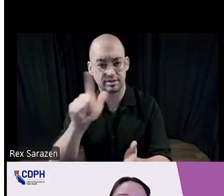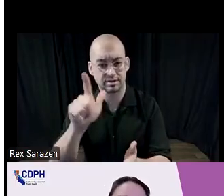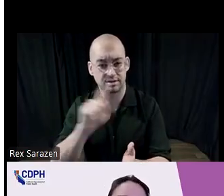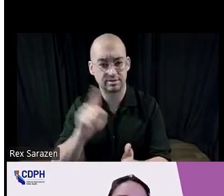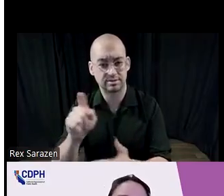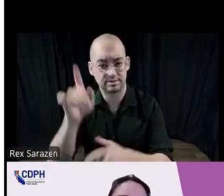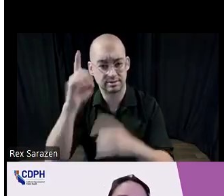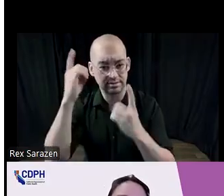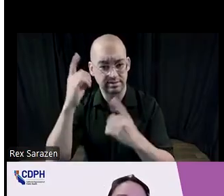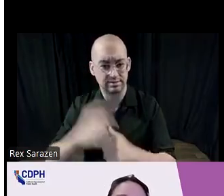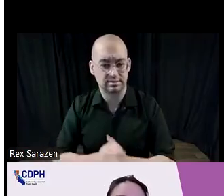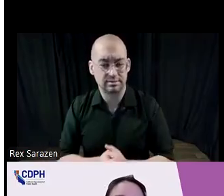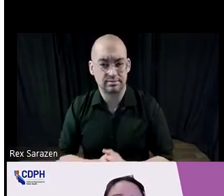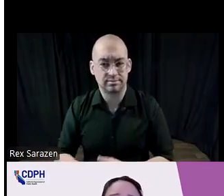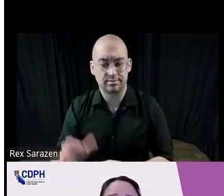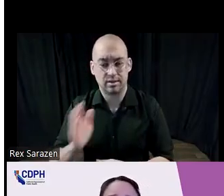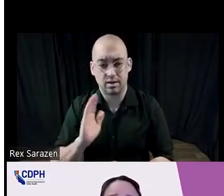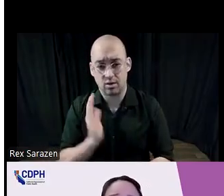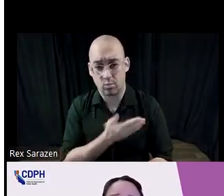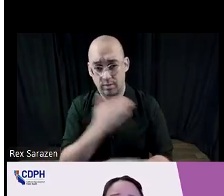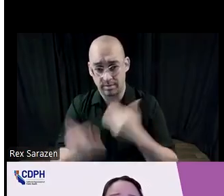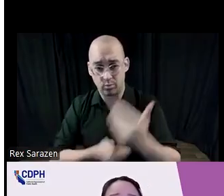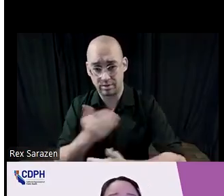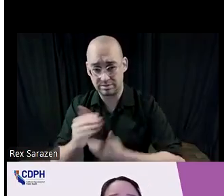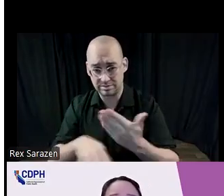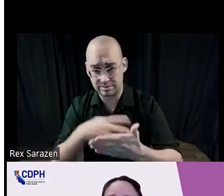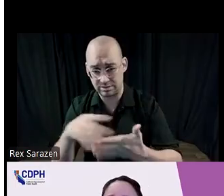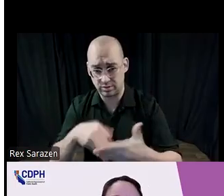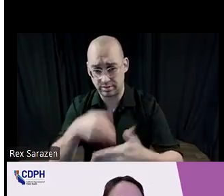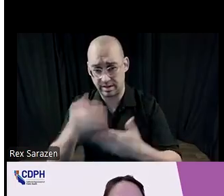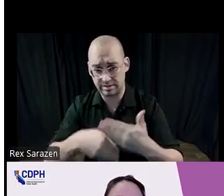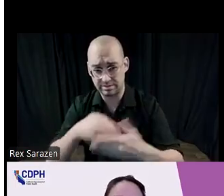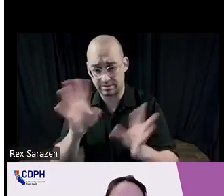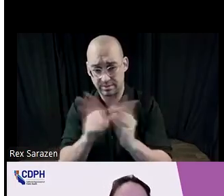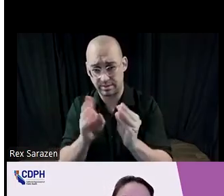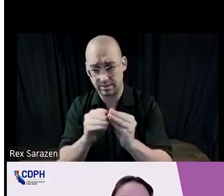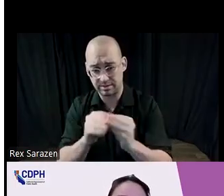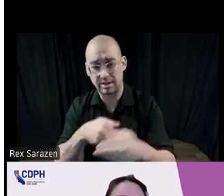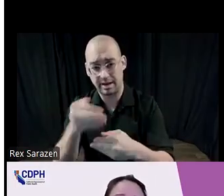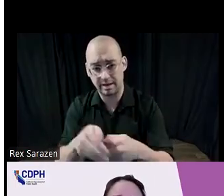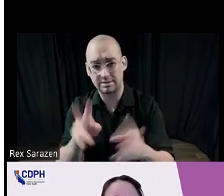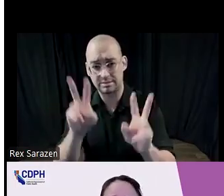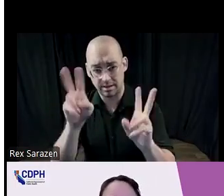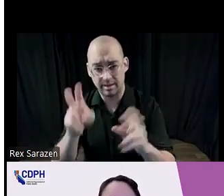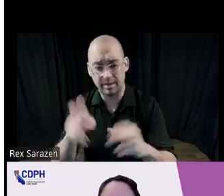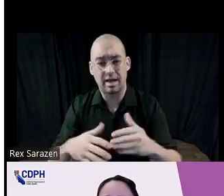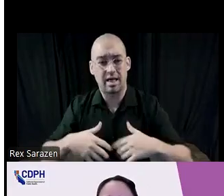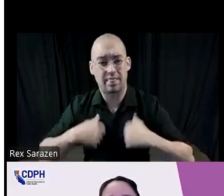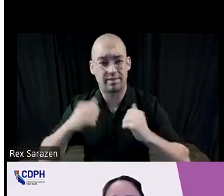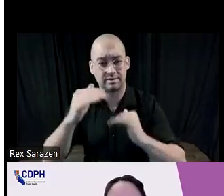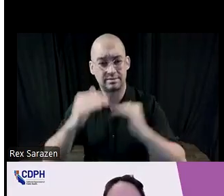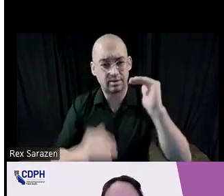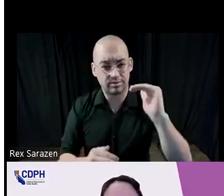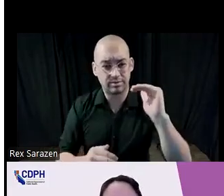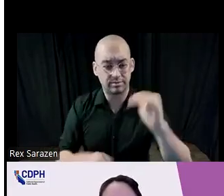in the process of scheduling the next sessions. The next topic we will focus on is health disparities, so please stay